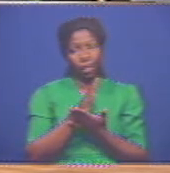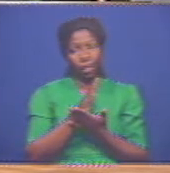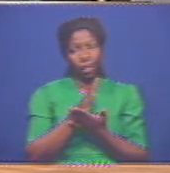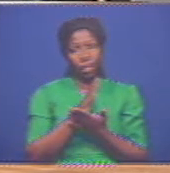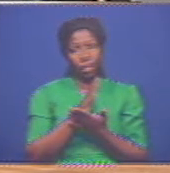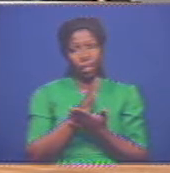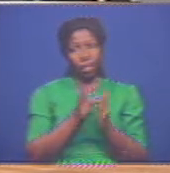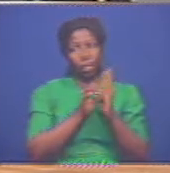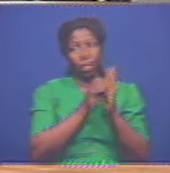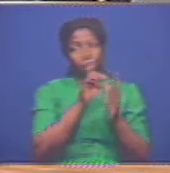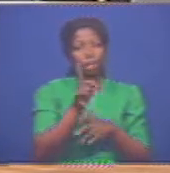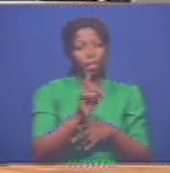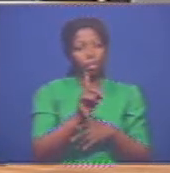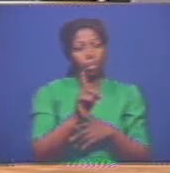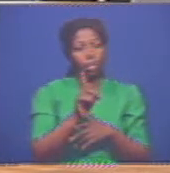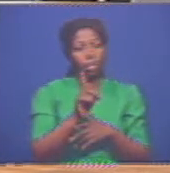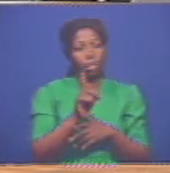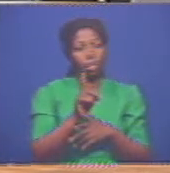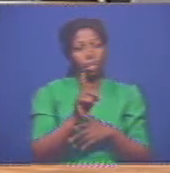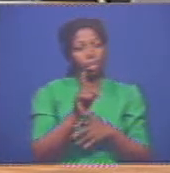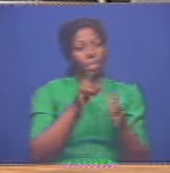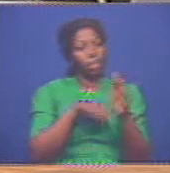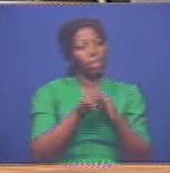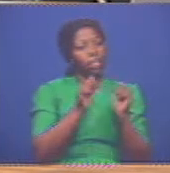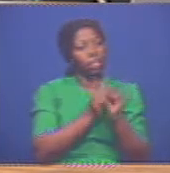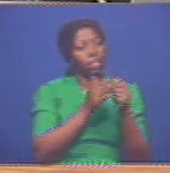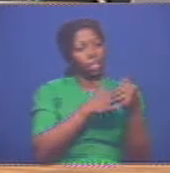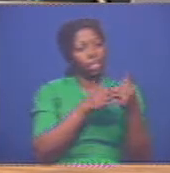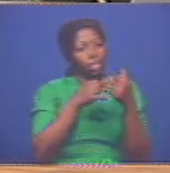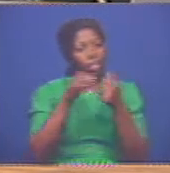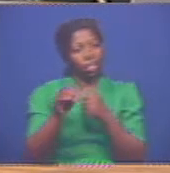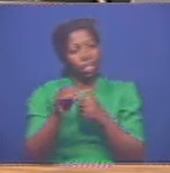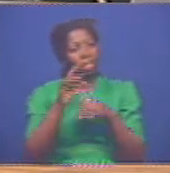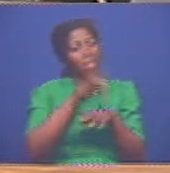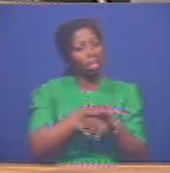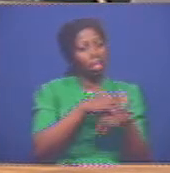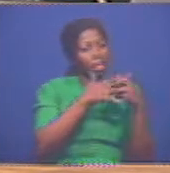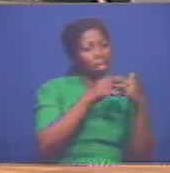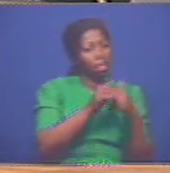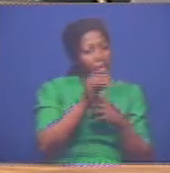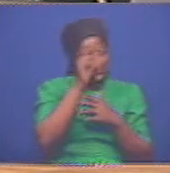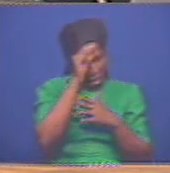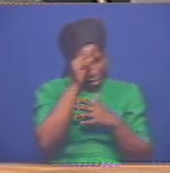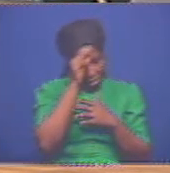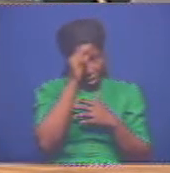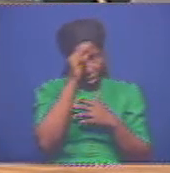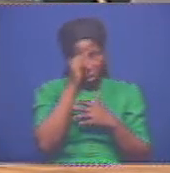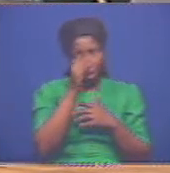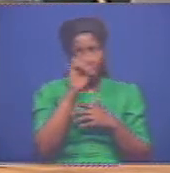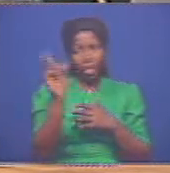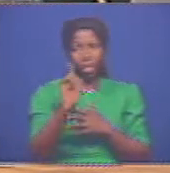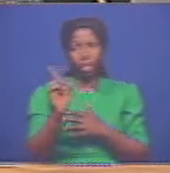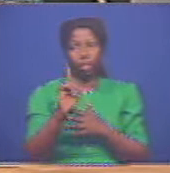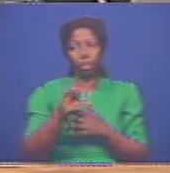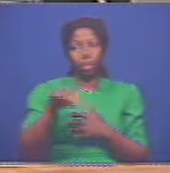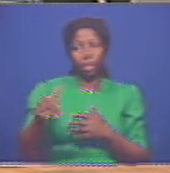like Nairobi, for example, in the 80s and the early 90s, the government, the Nairobi City